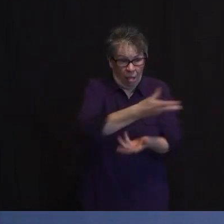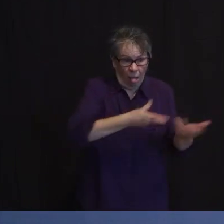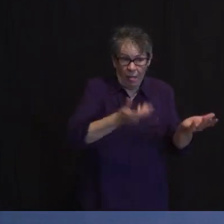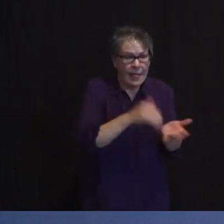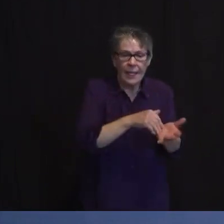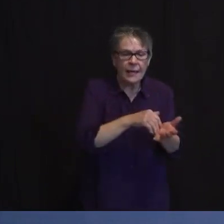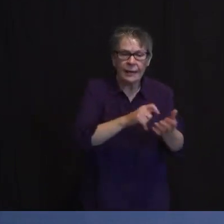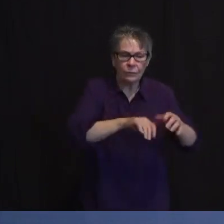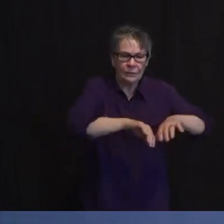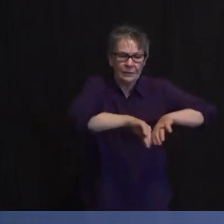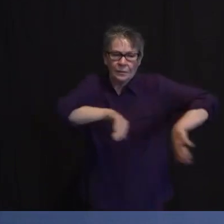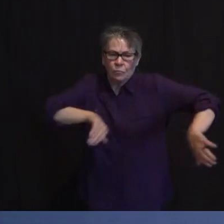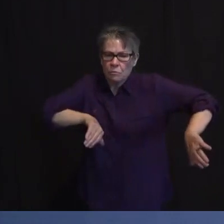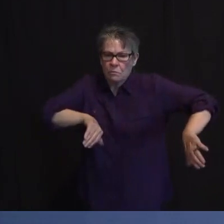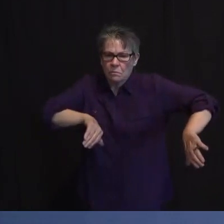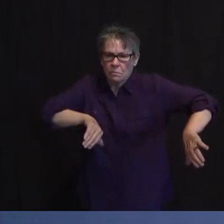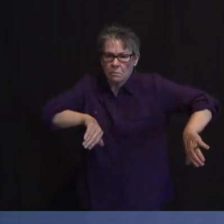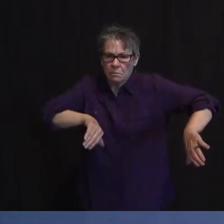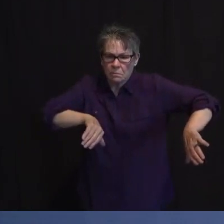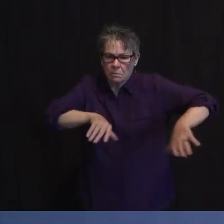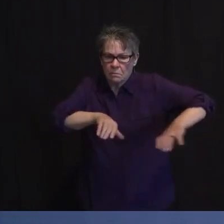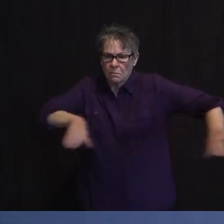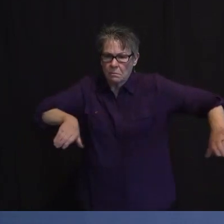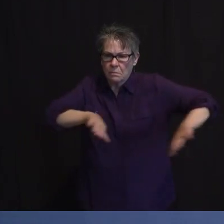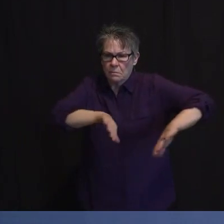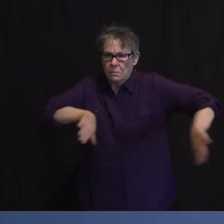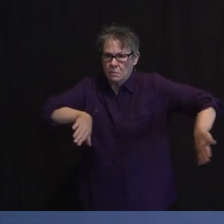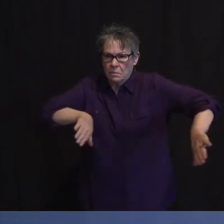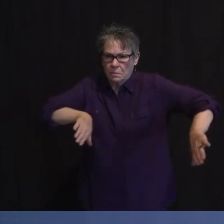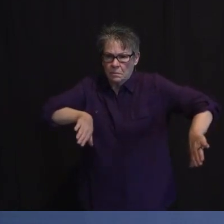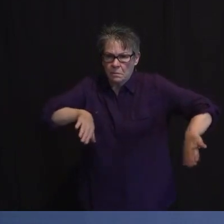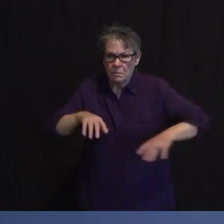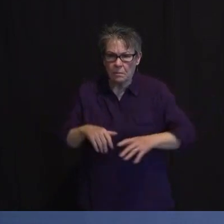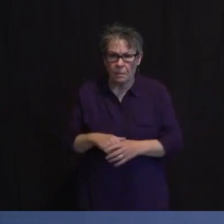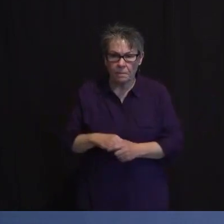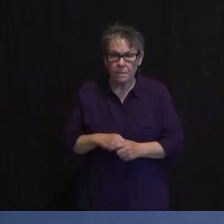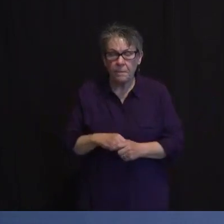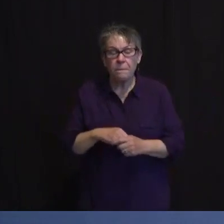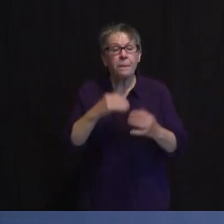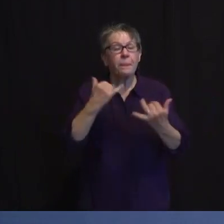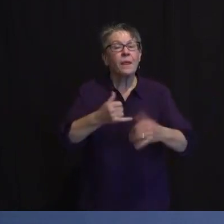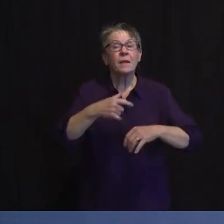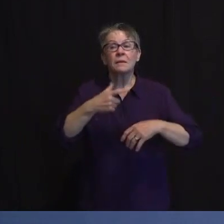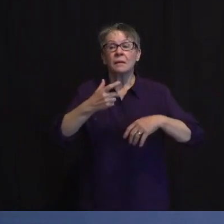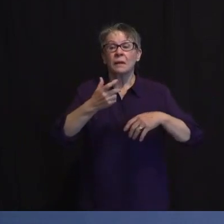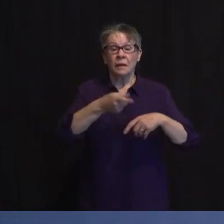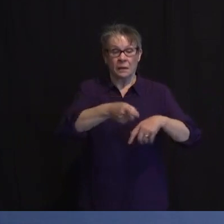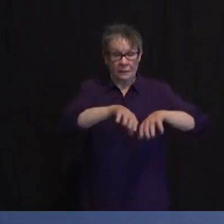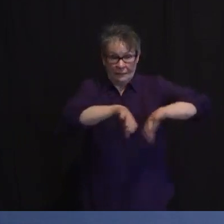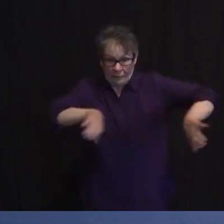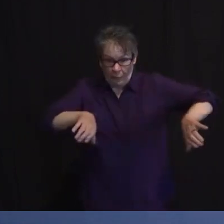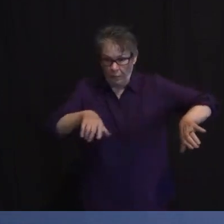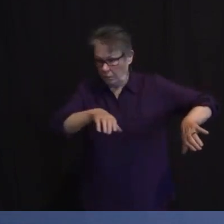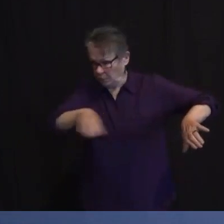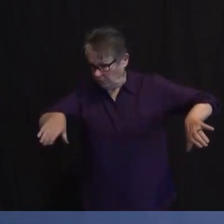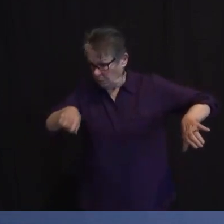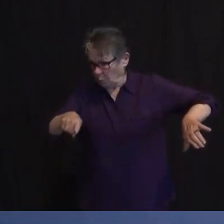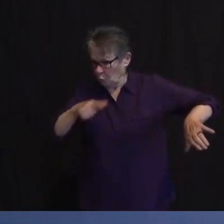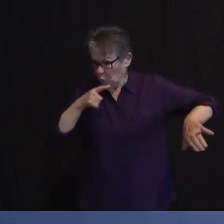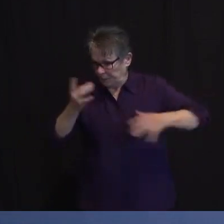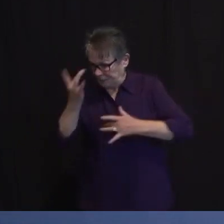and including the movement of staff between individuals that perhaps are positive or persons under